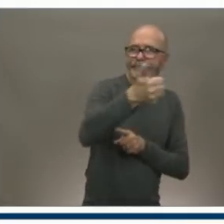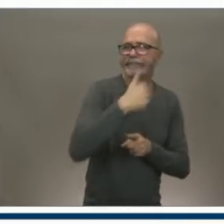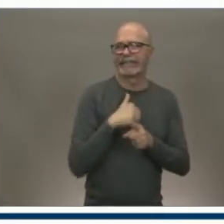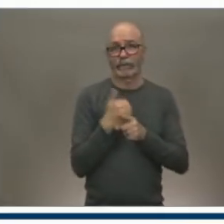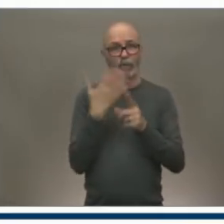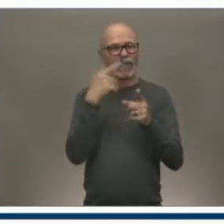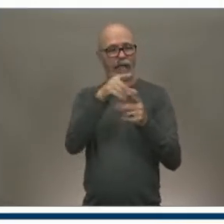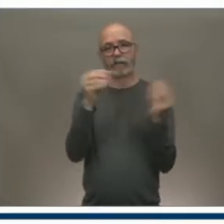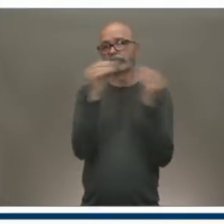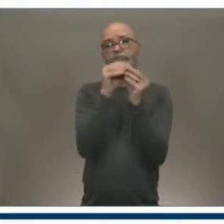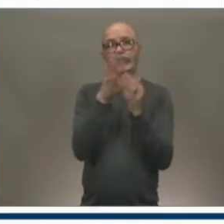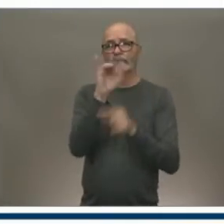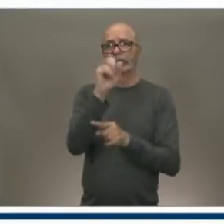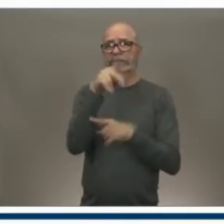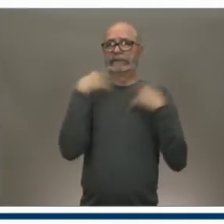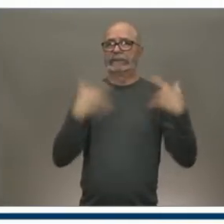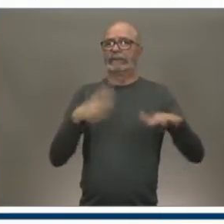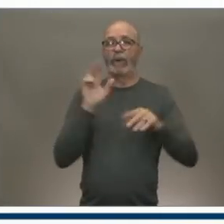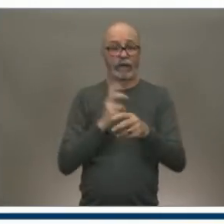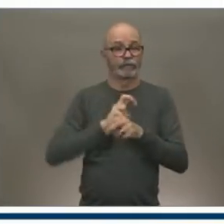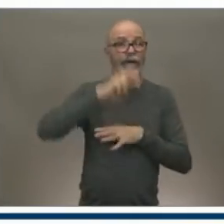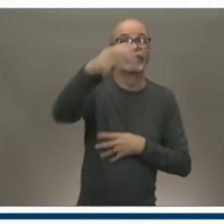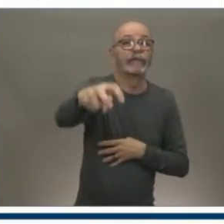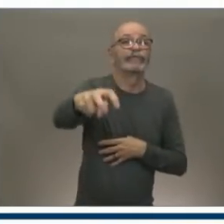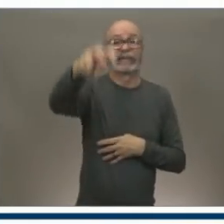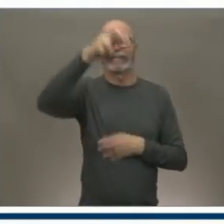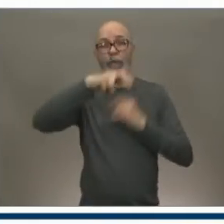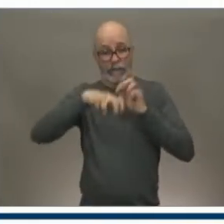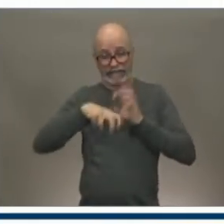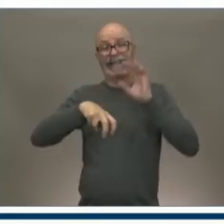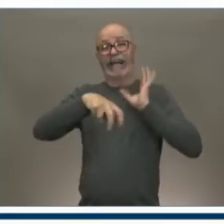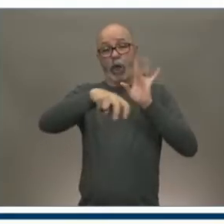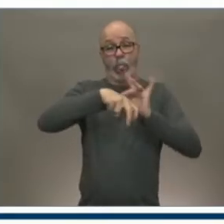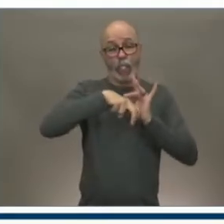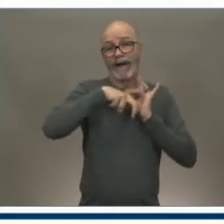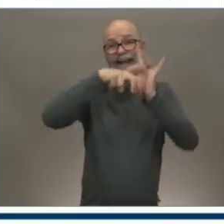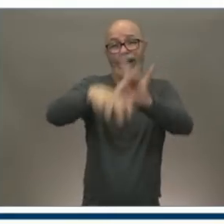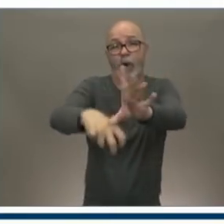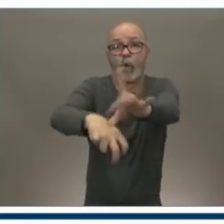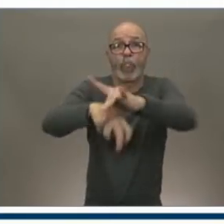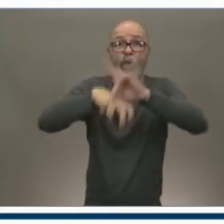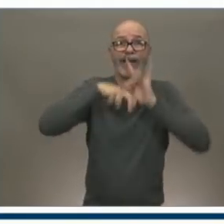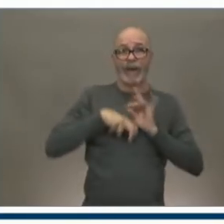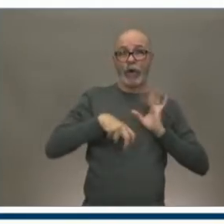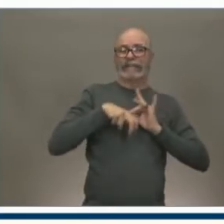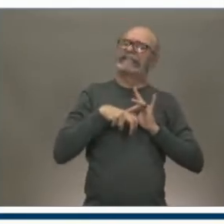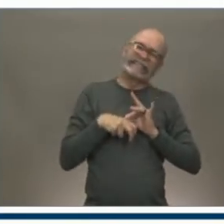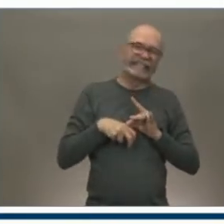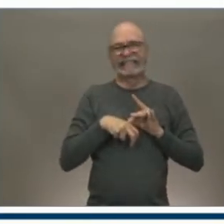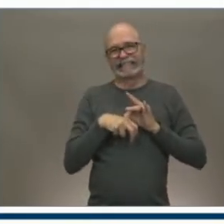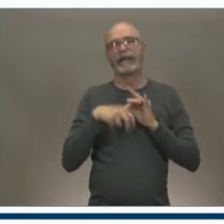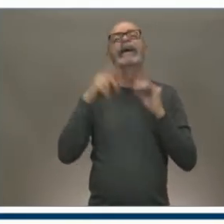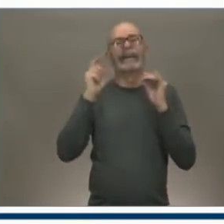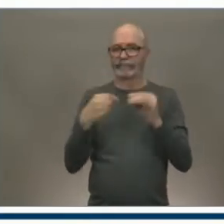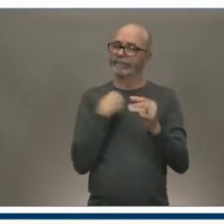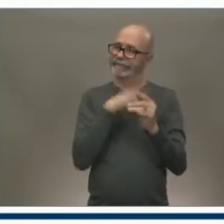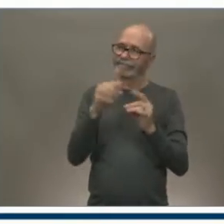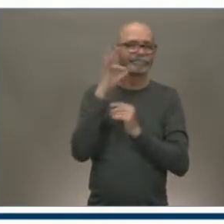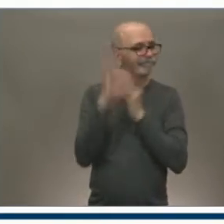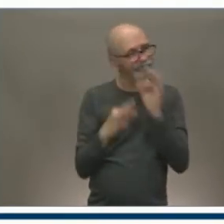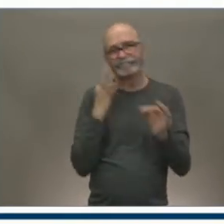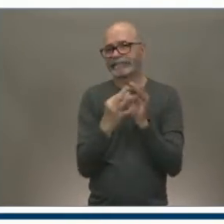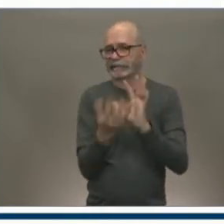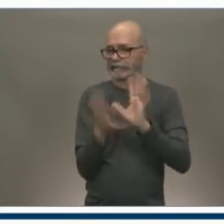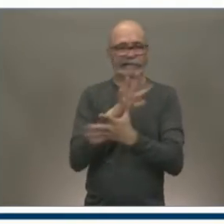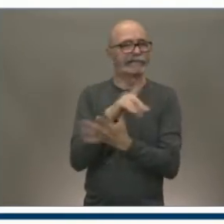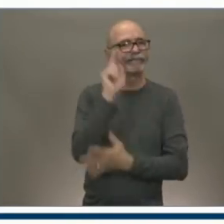the virus, including the variant strains. So we want to make them, as soon as we can, make them a priority to vaccinate